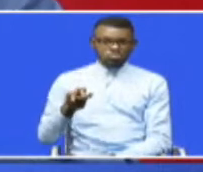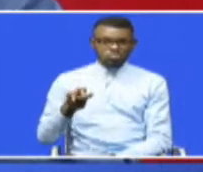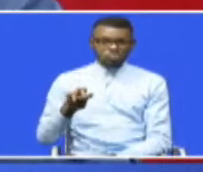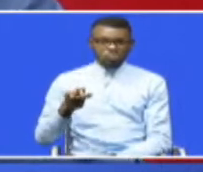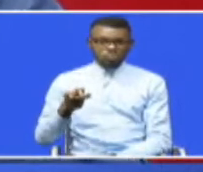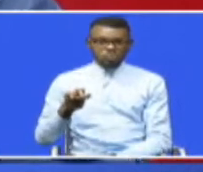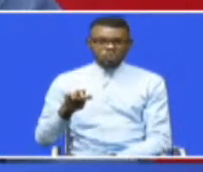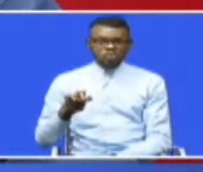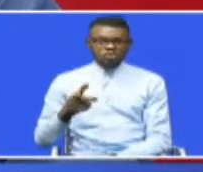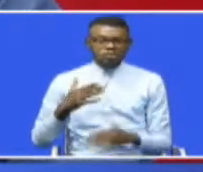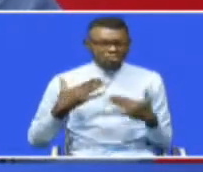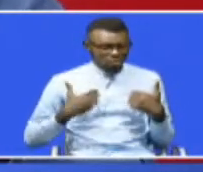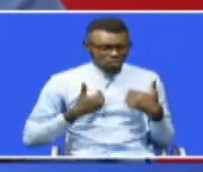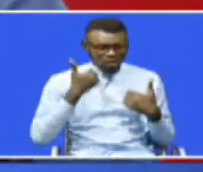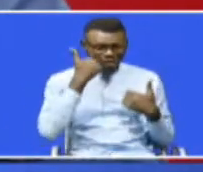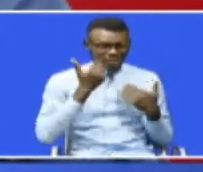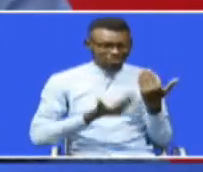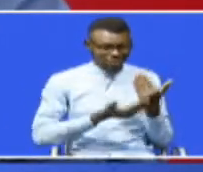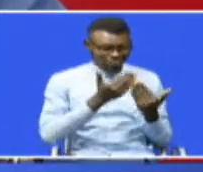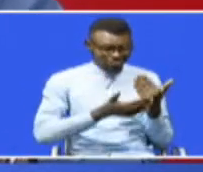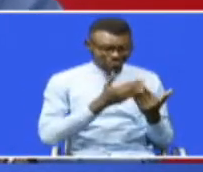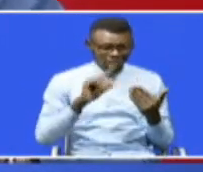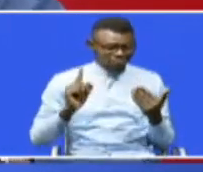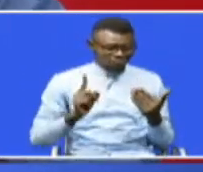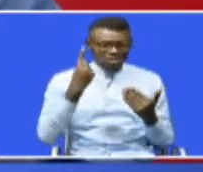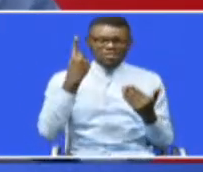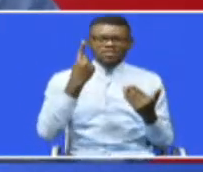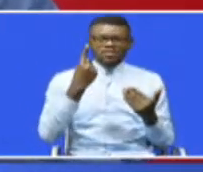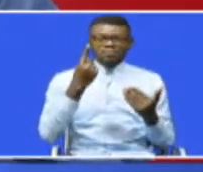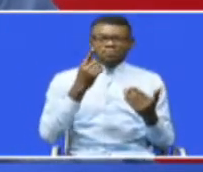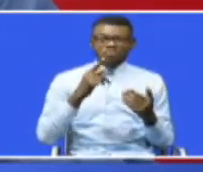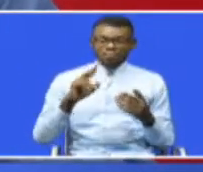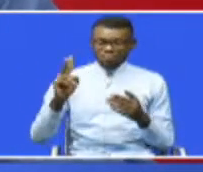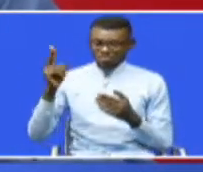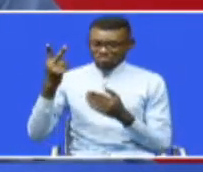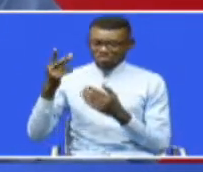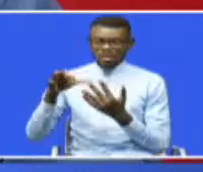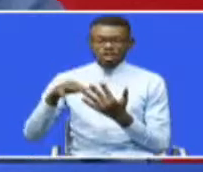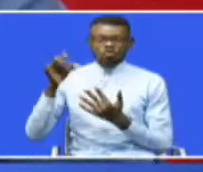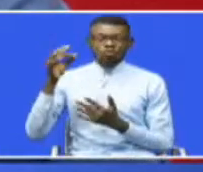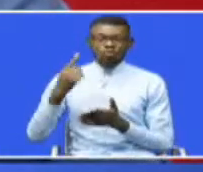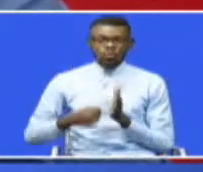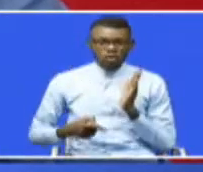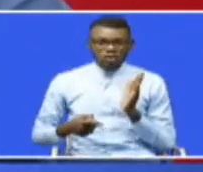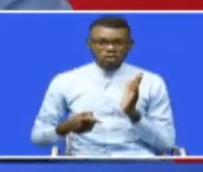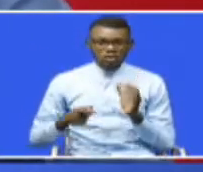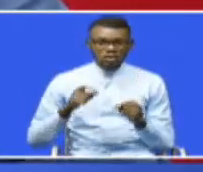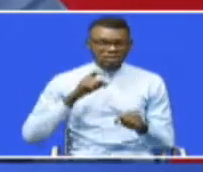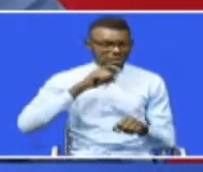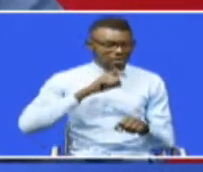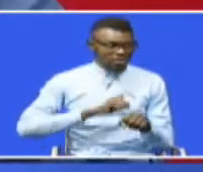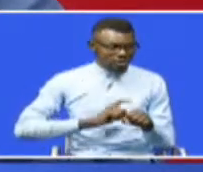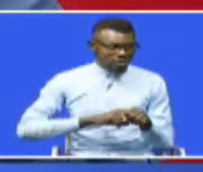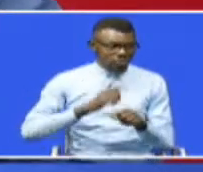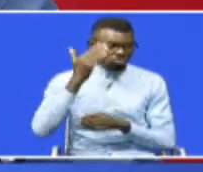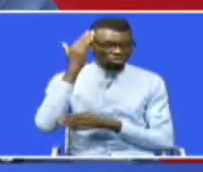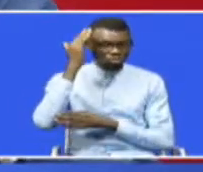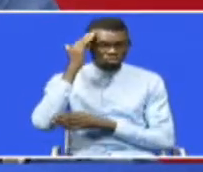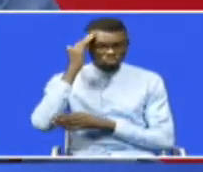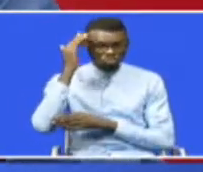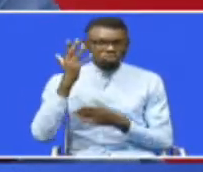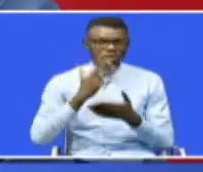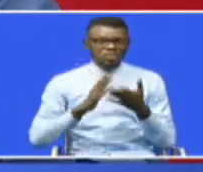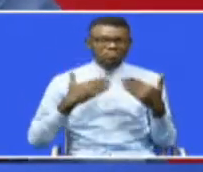with the people who are sick. So that's the first priority. The second priority is once you know that somebody has a